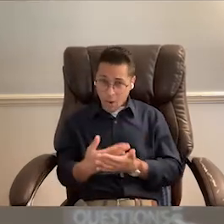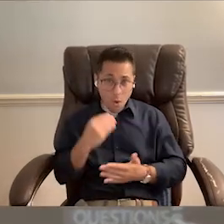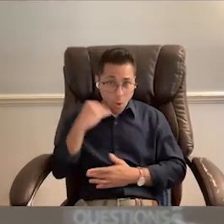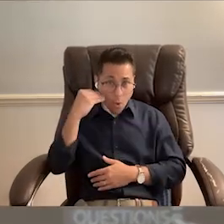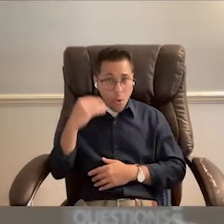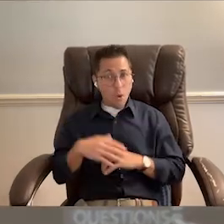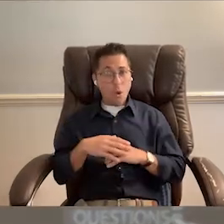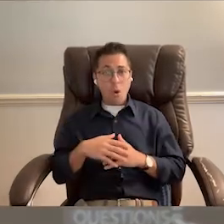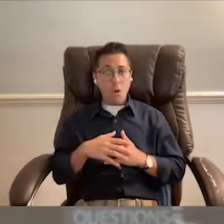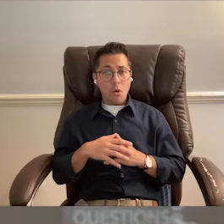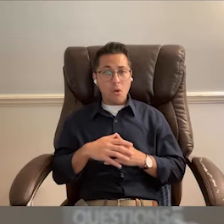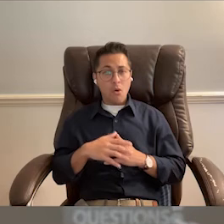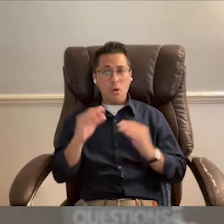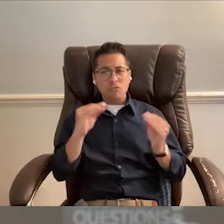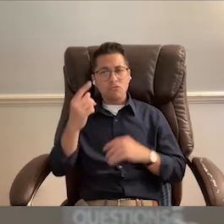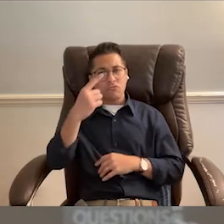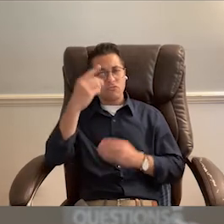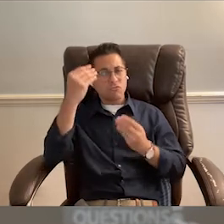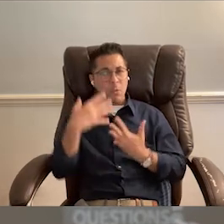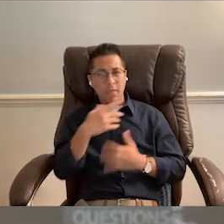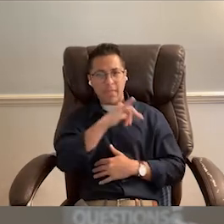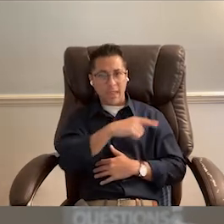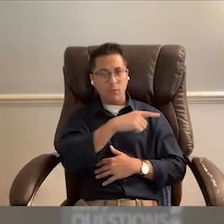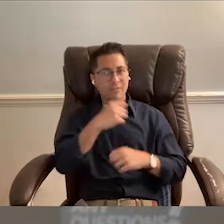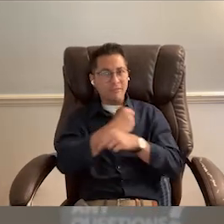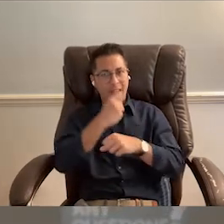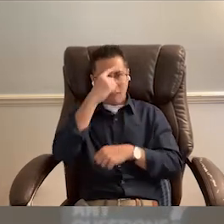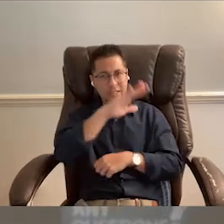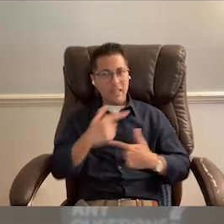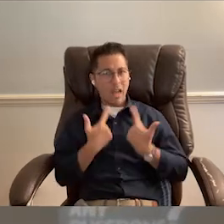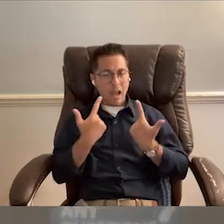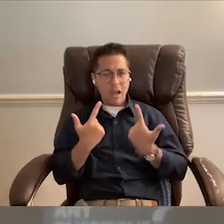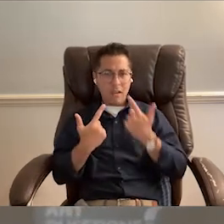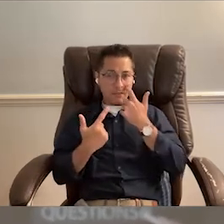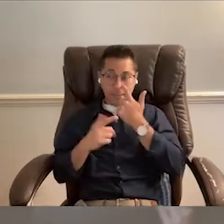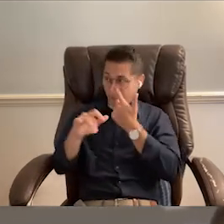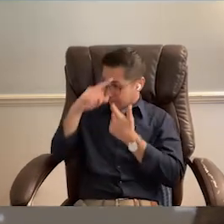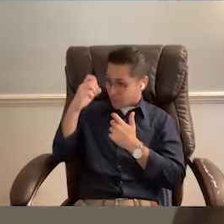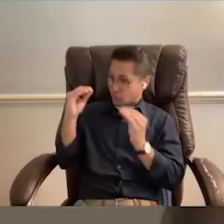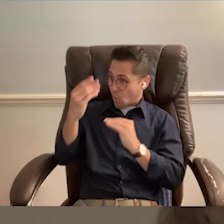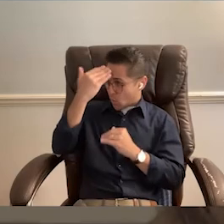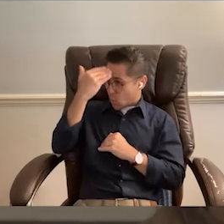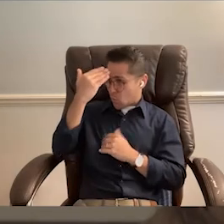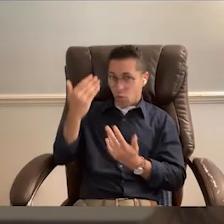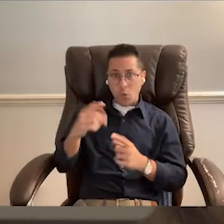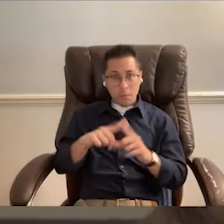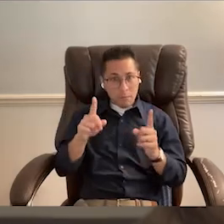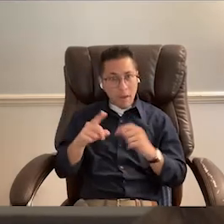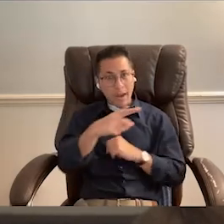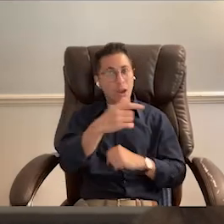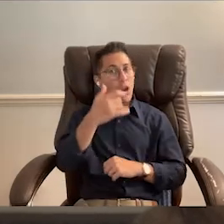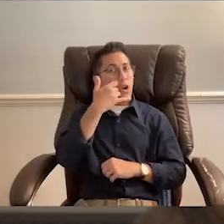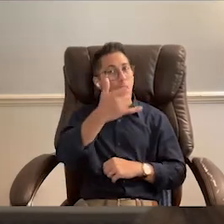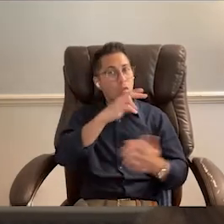said anything to me. Yeah. And then when he come home, nobody said, he was almost like fighting